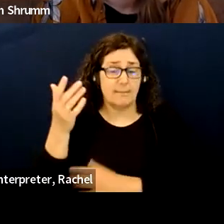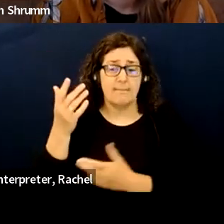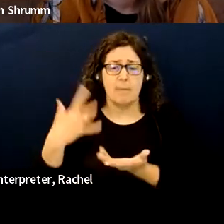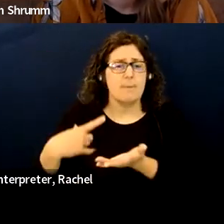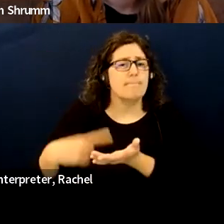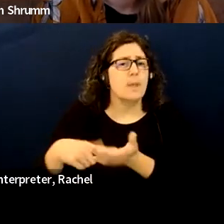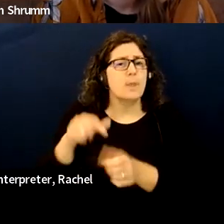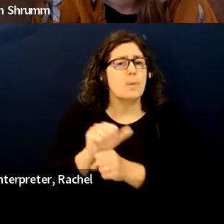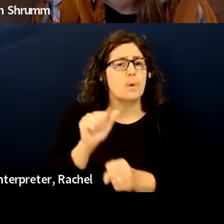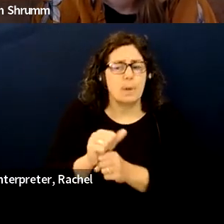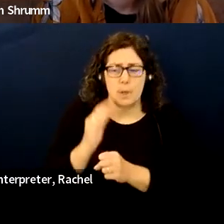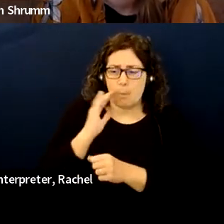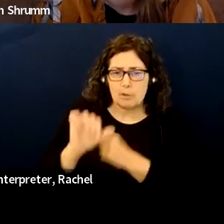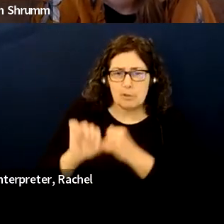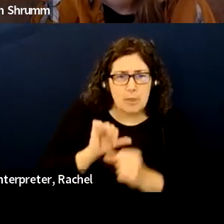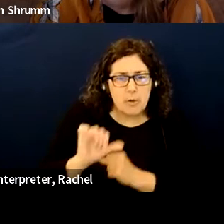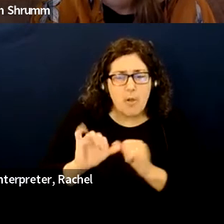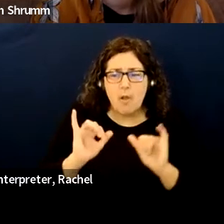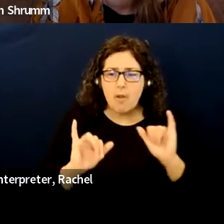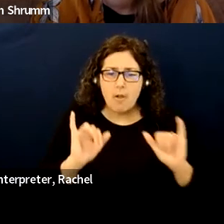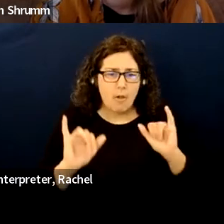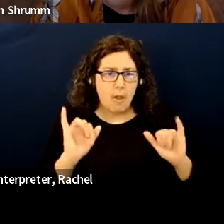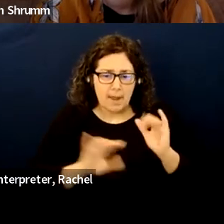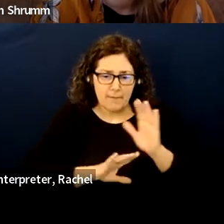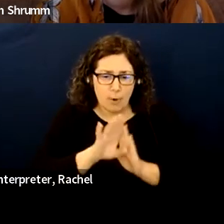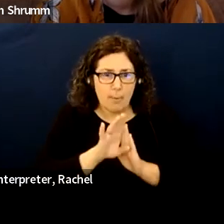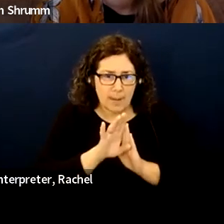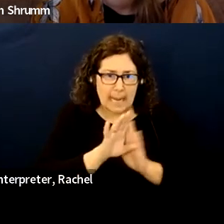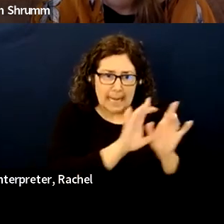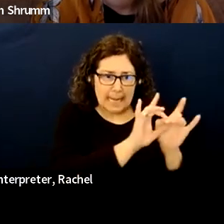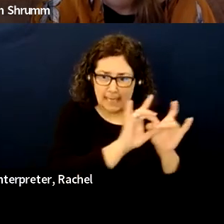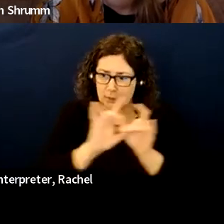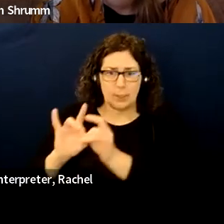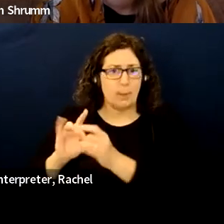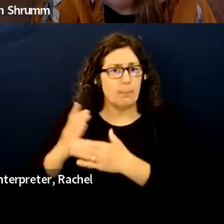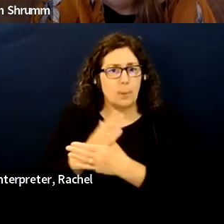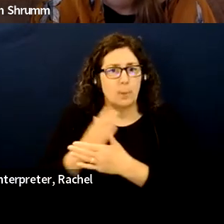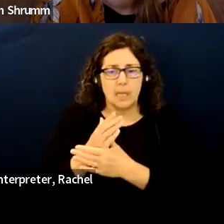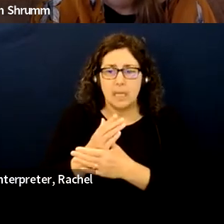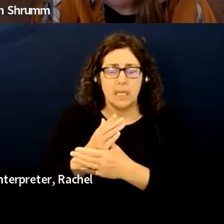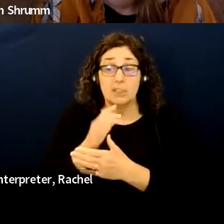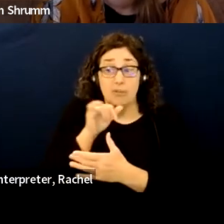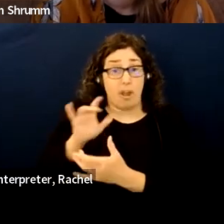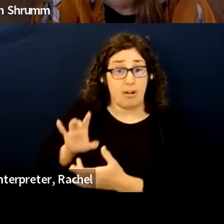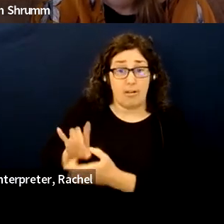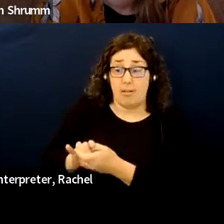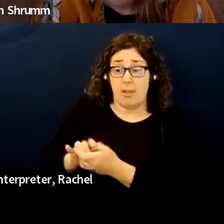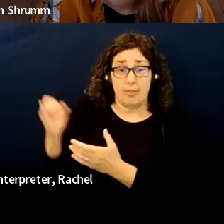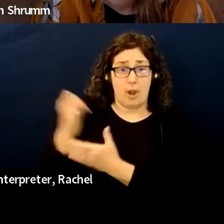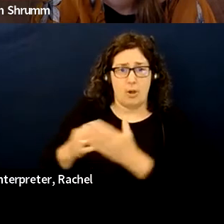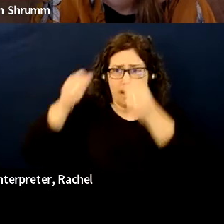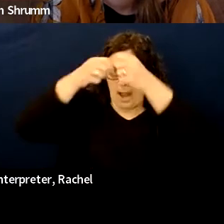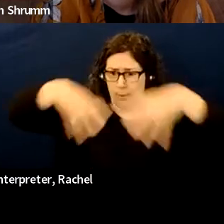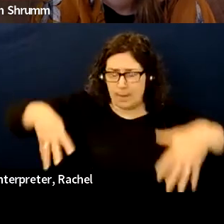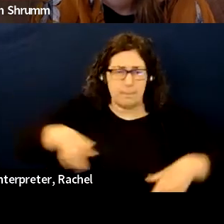the work. We're getting to know each other. And it's this sort of forming this lateral connection between people that has nothing to do with the arts hierarchies,